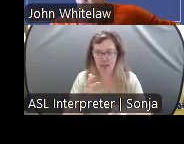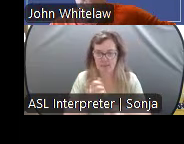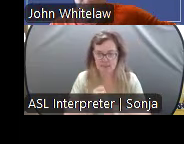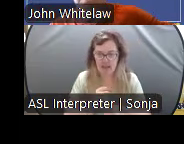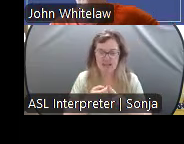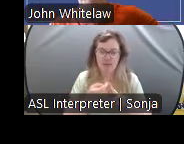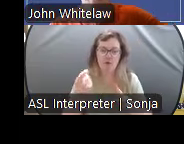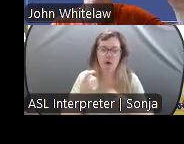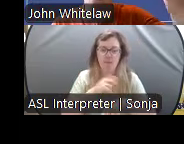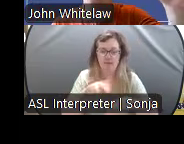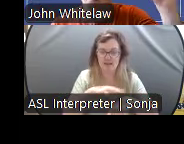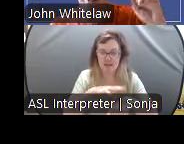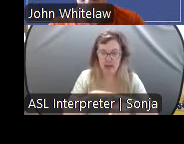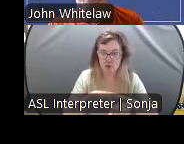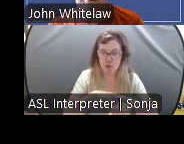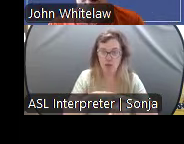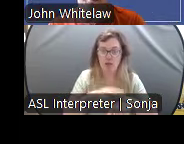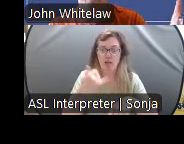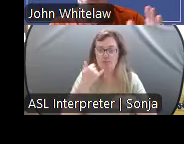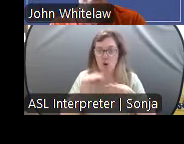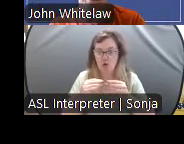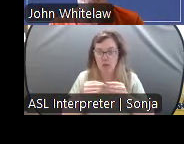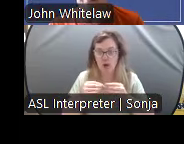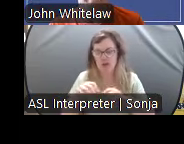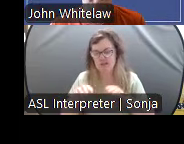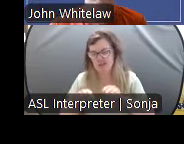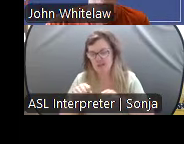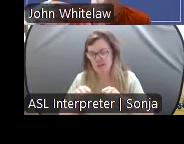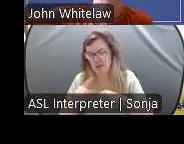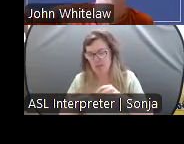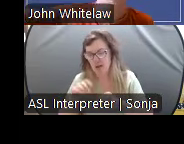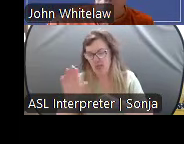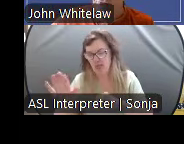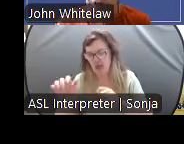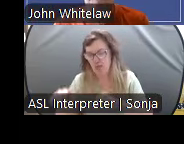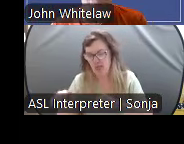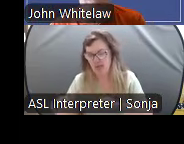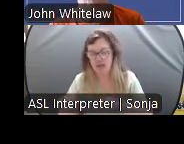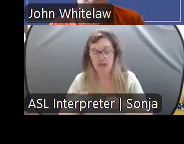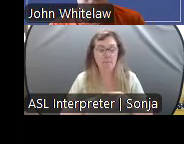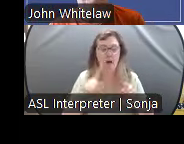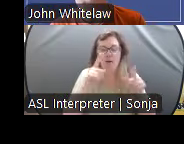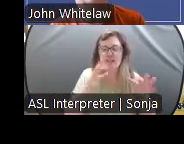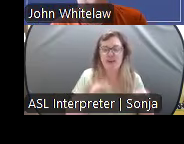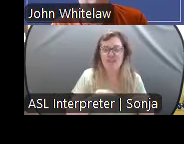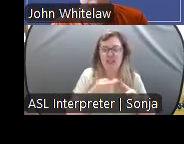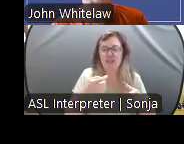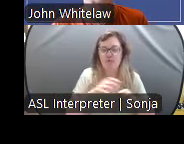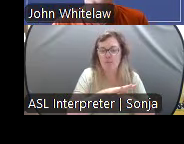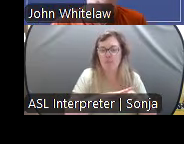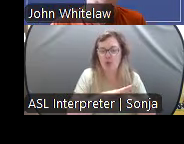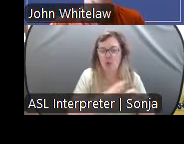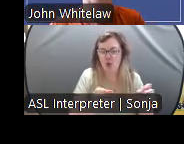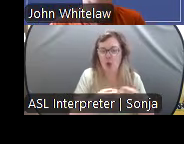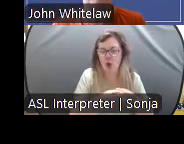the national toll-free number, although I'm skeptical about their ability to do anything, and then definitely from the local offices. Okay,